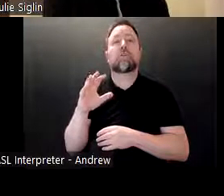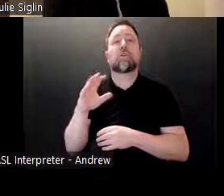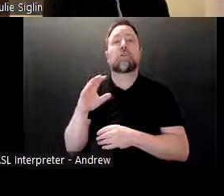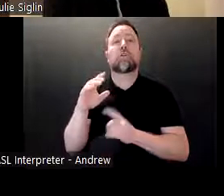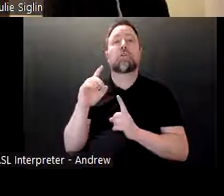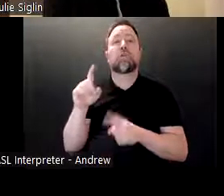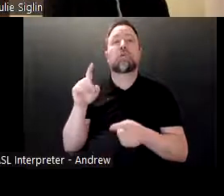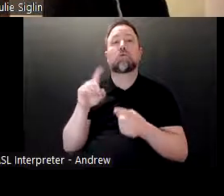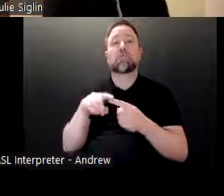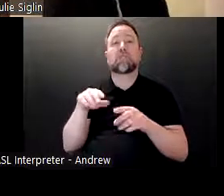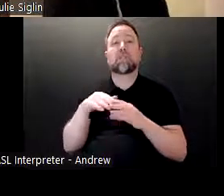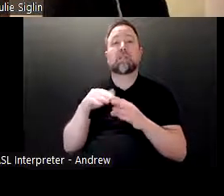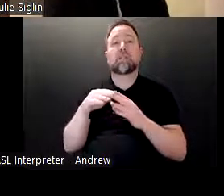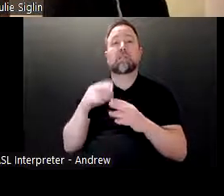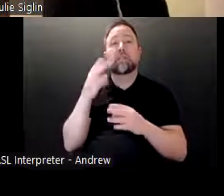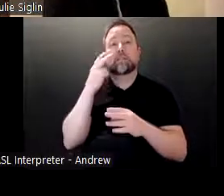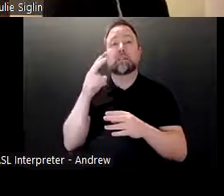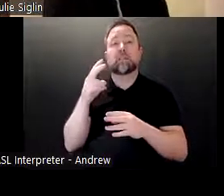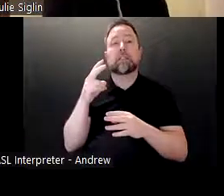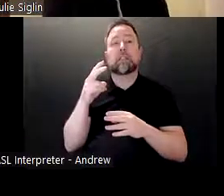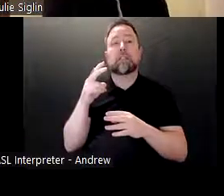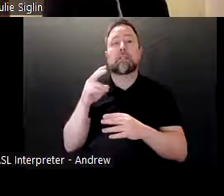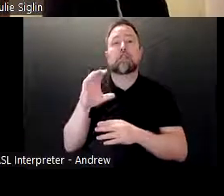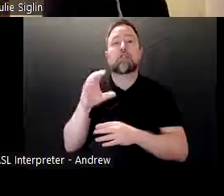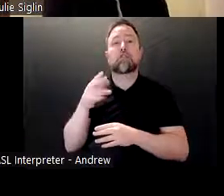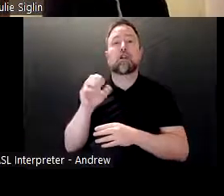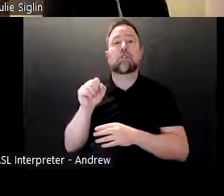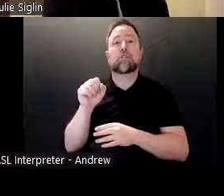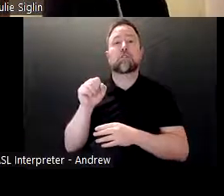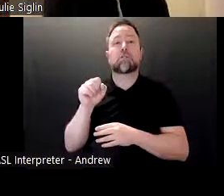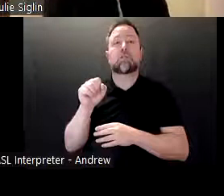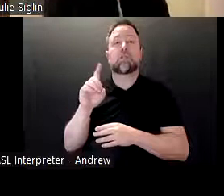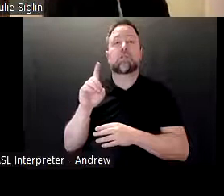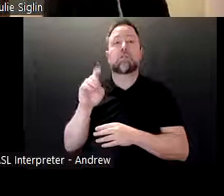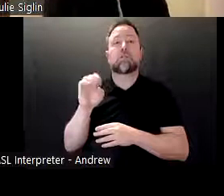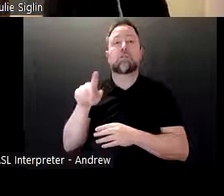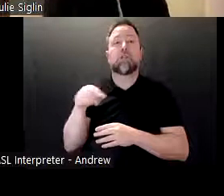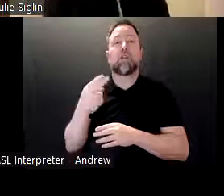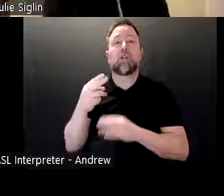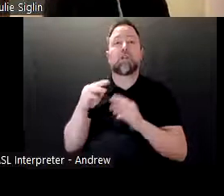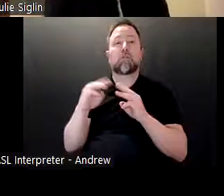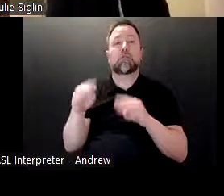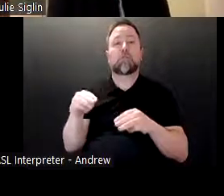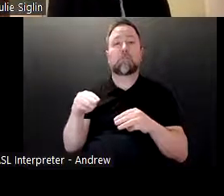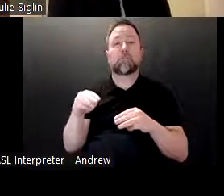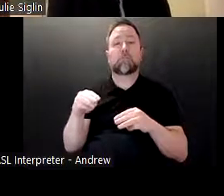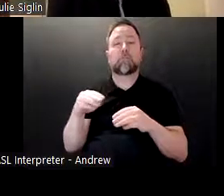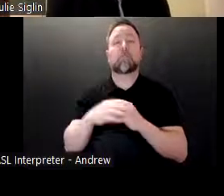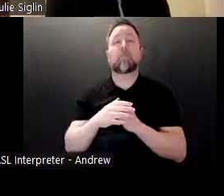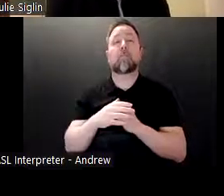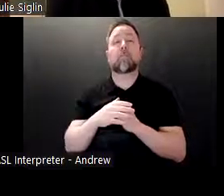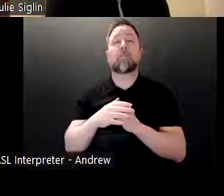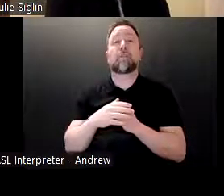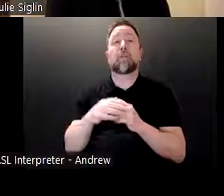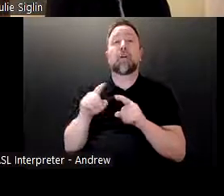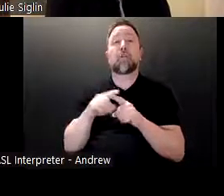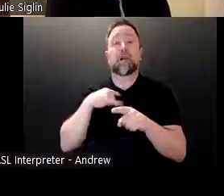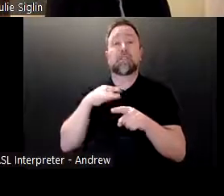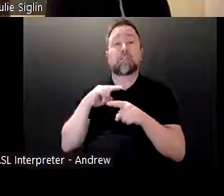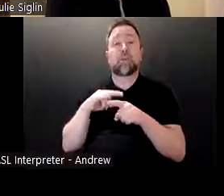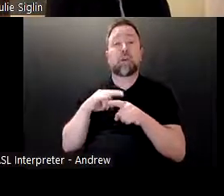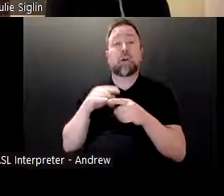the HAHS site, the Charles Demuth Museum, boyhood home of modernist Charles Demuth, and the tobacco shop owned by